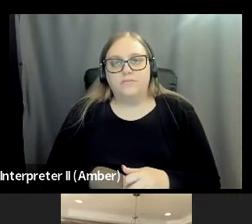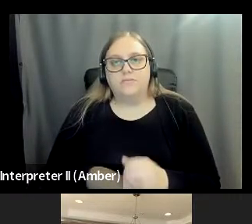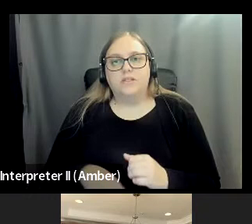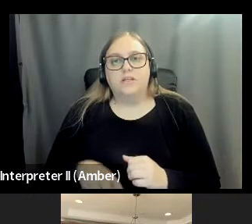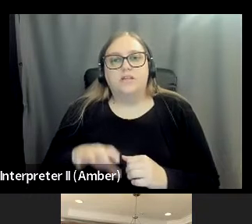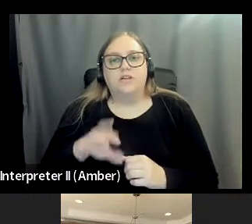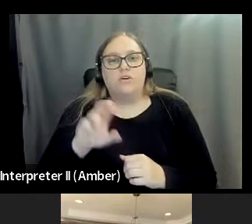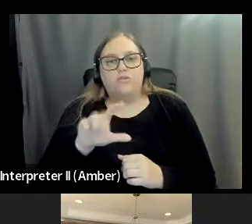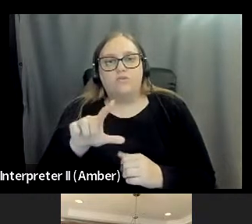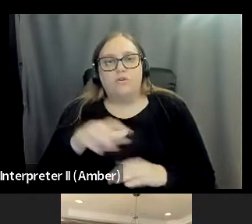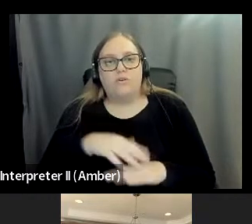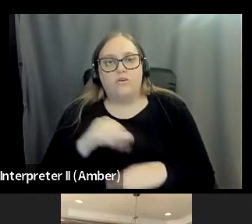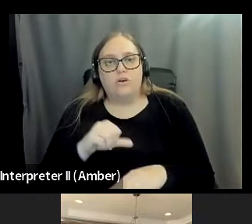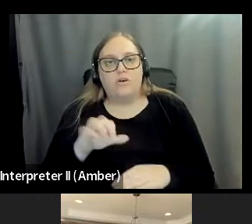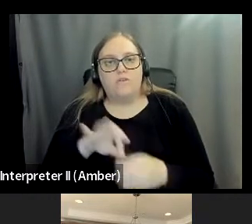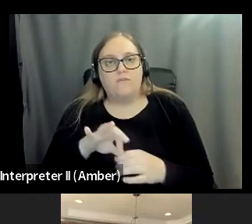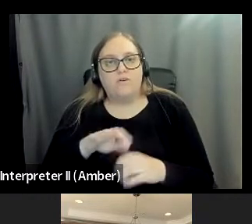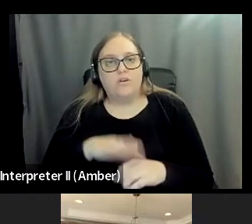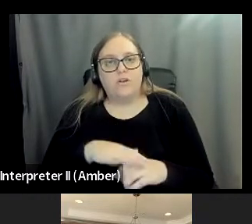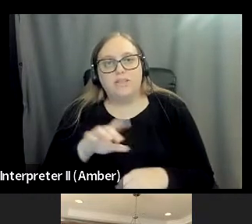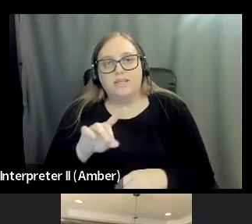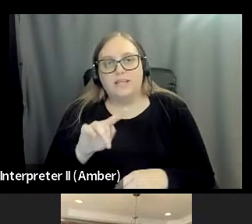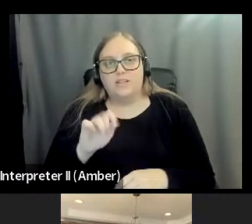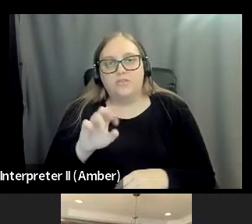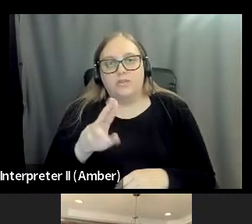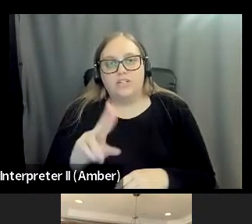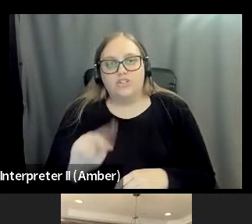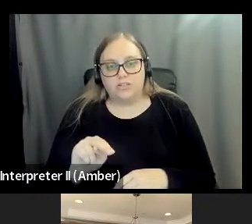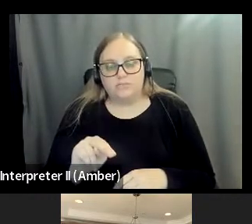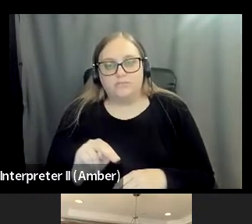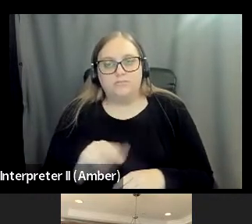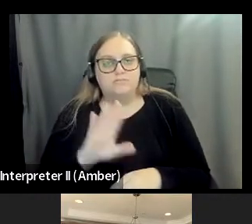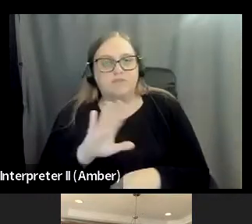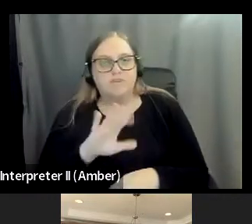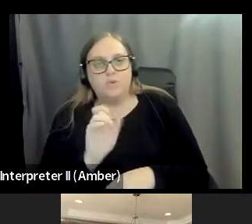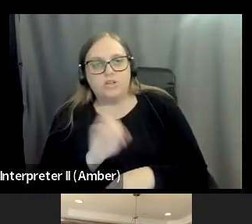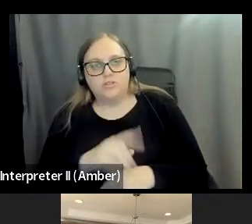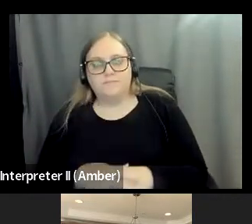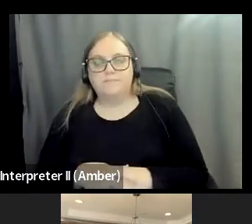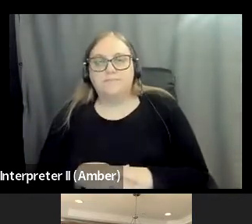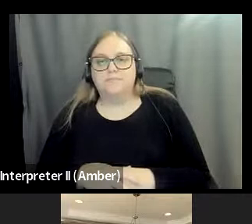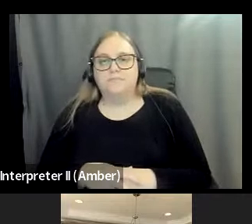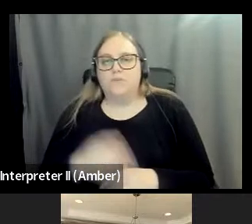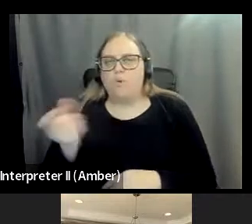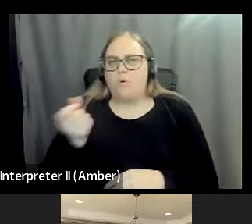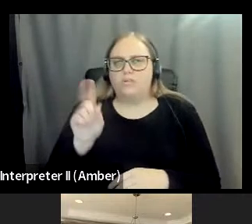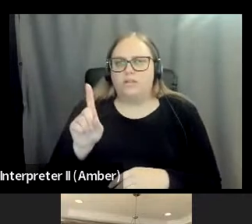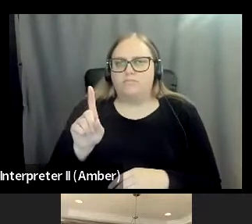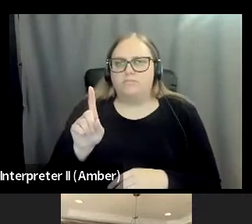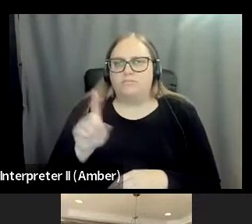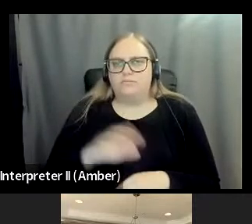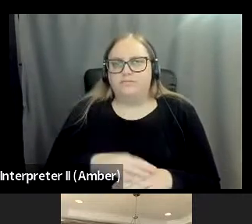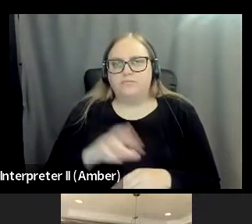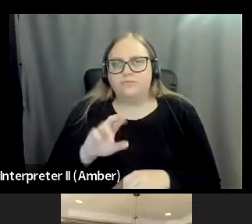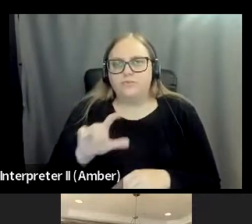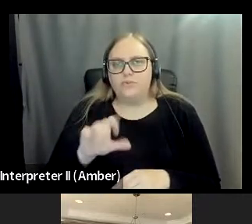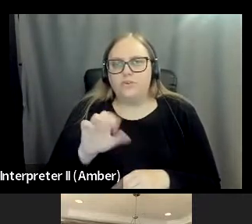Roll call vote on the declaration. I have a question. Hold on the roll call. Okay. Yes, Mr. McDuffie.